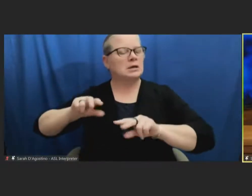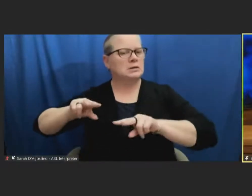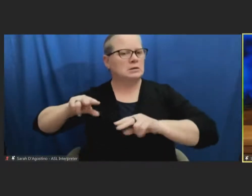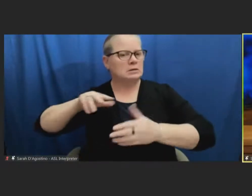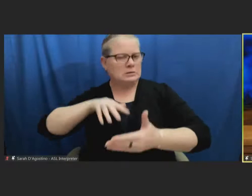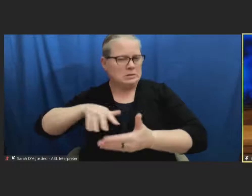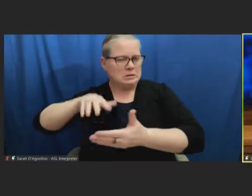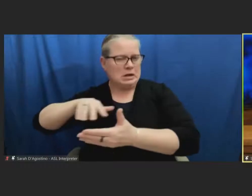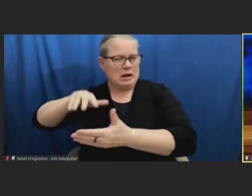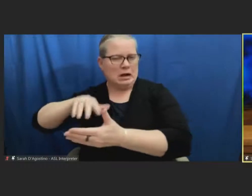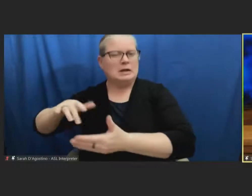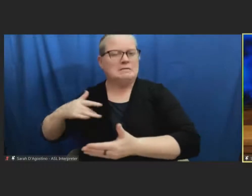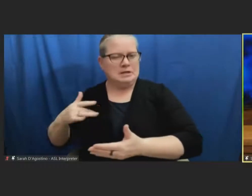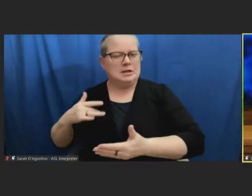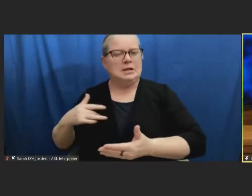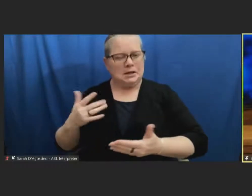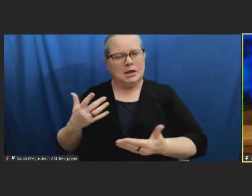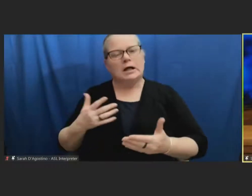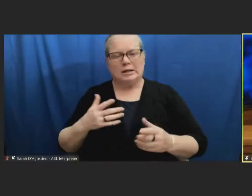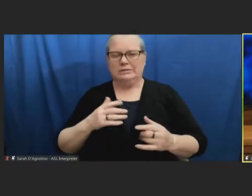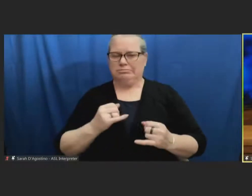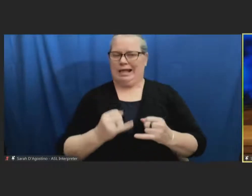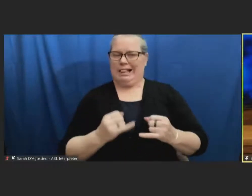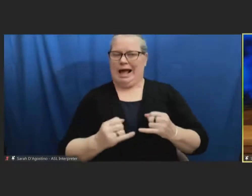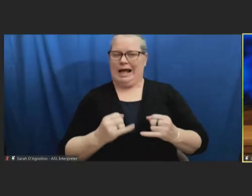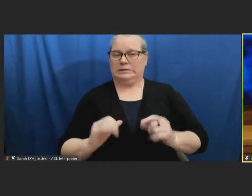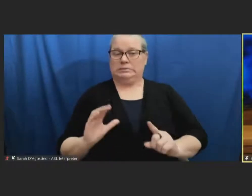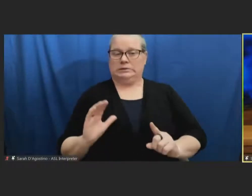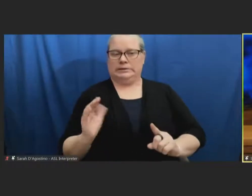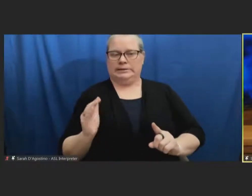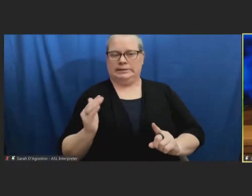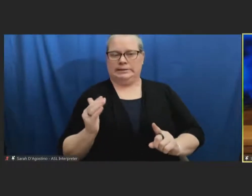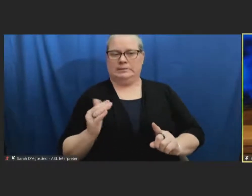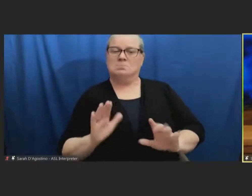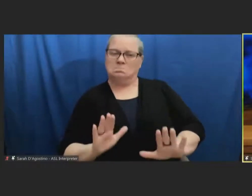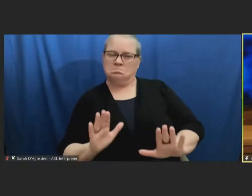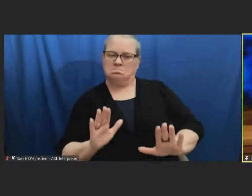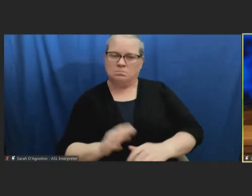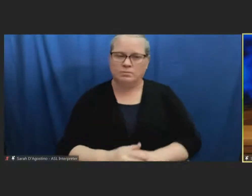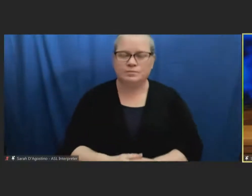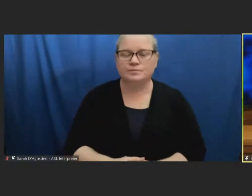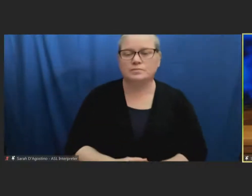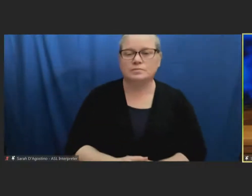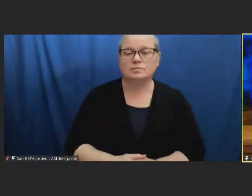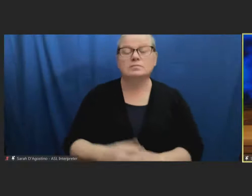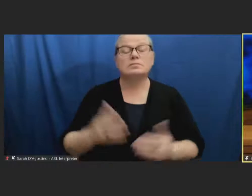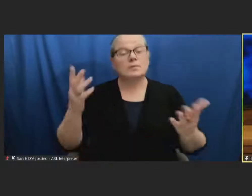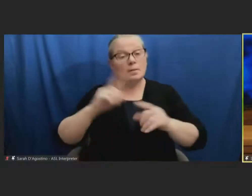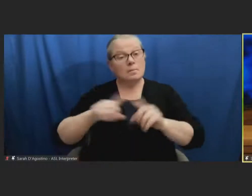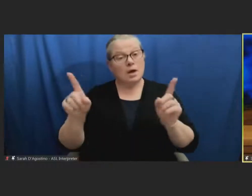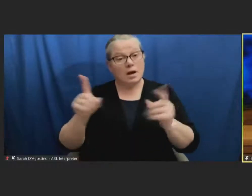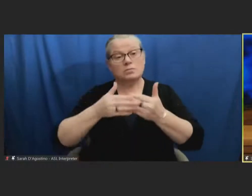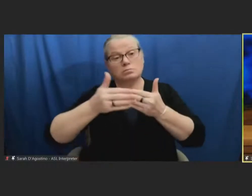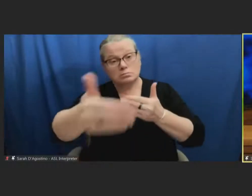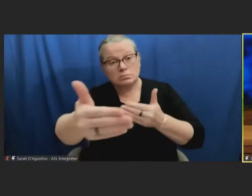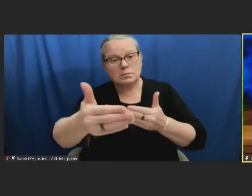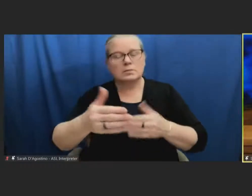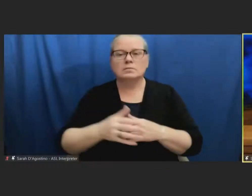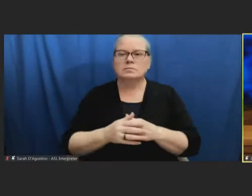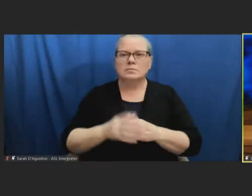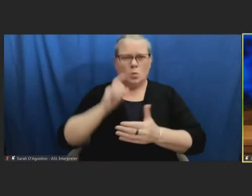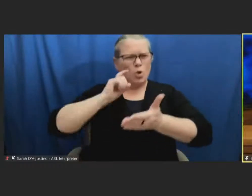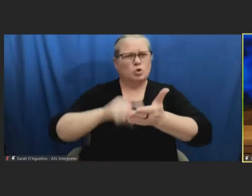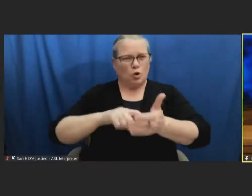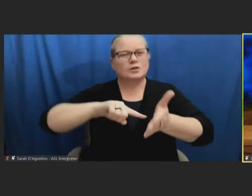we go forward, we're going to see more of a shift from population-wide measures, policymakers